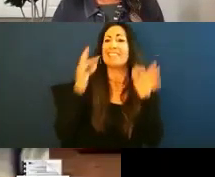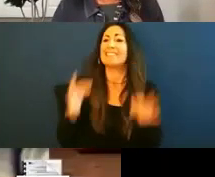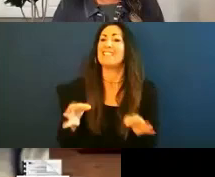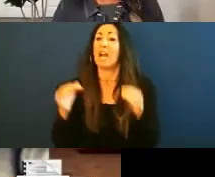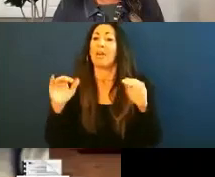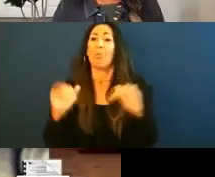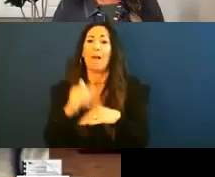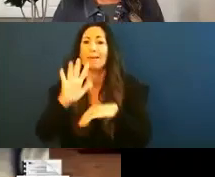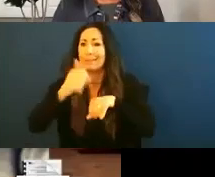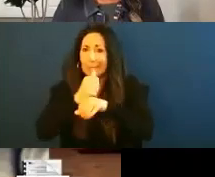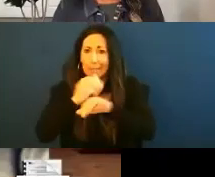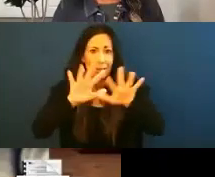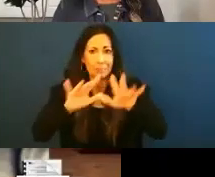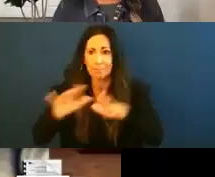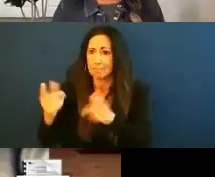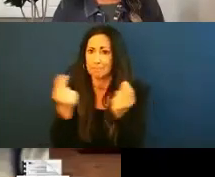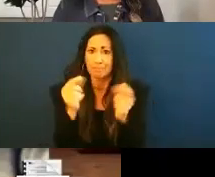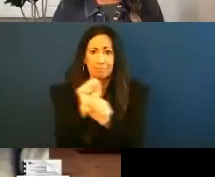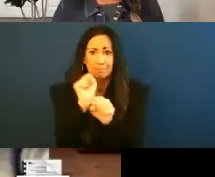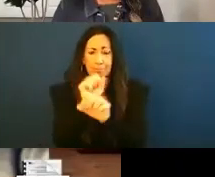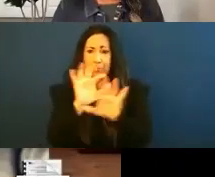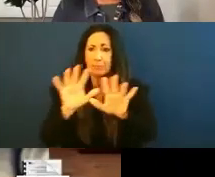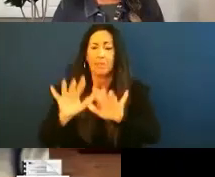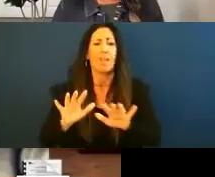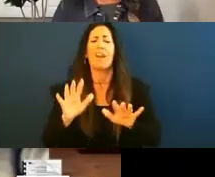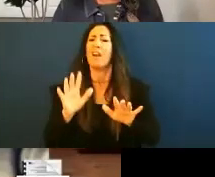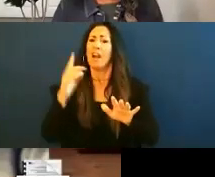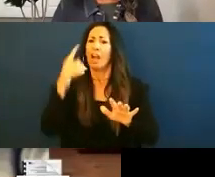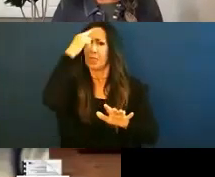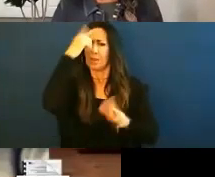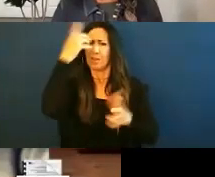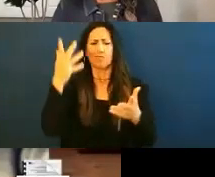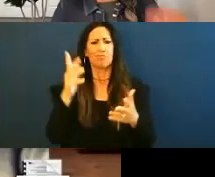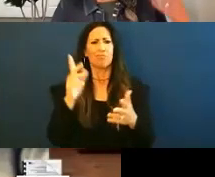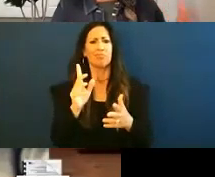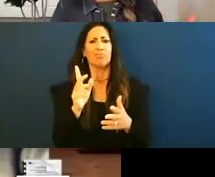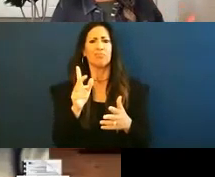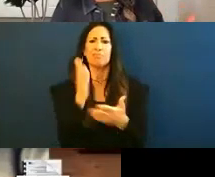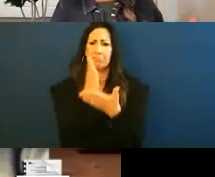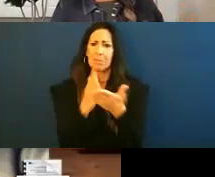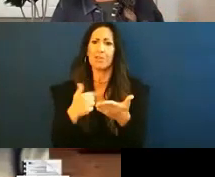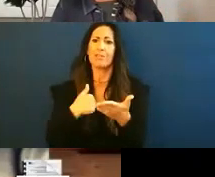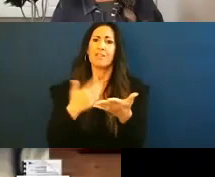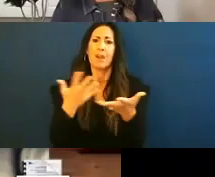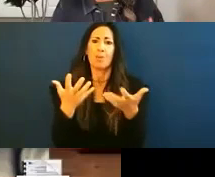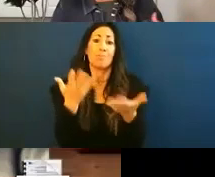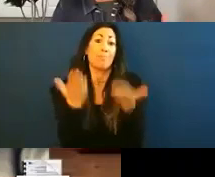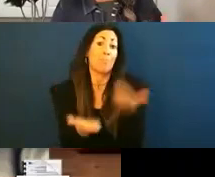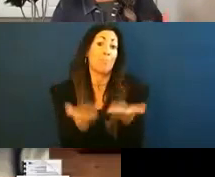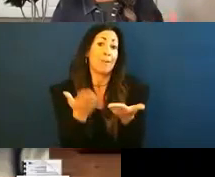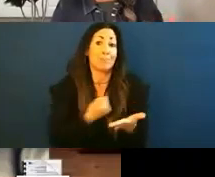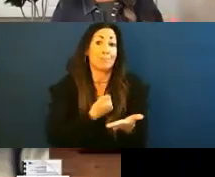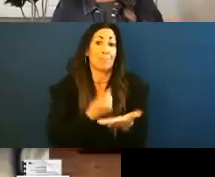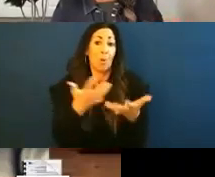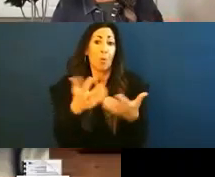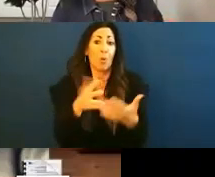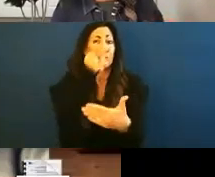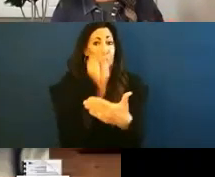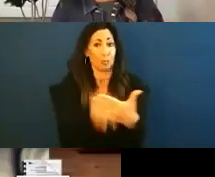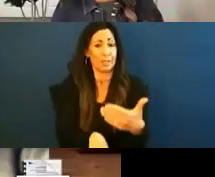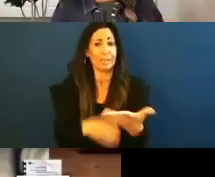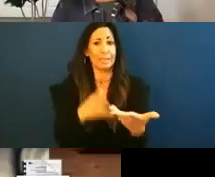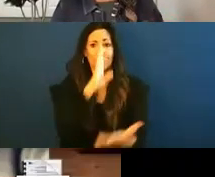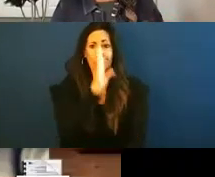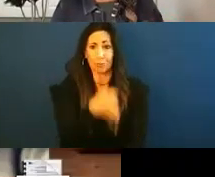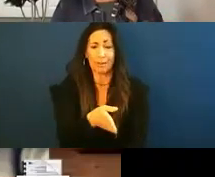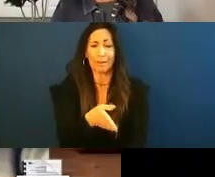might be some parts that I want to read, because I have had experience with this, and I just want you to know that I don't want